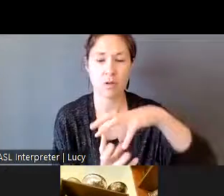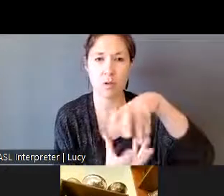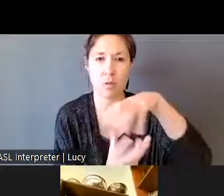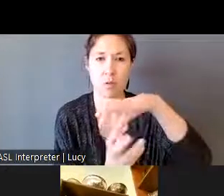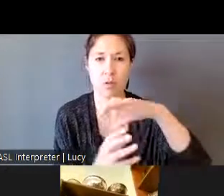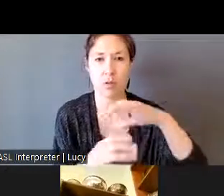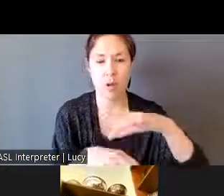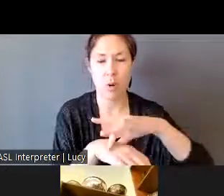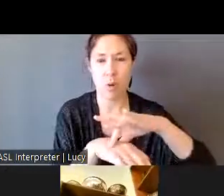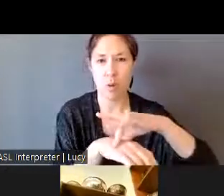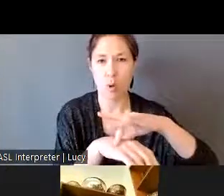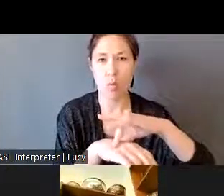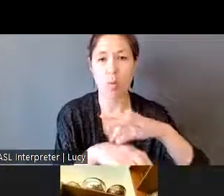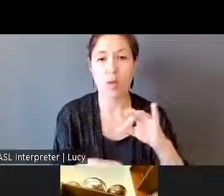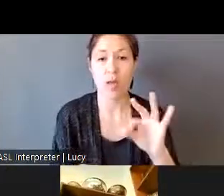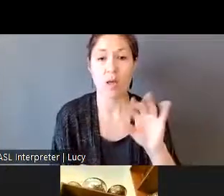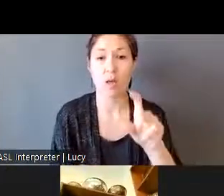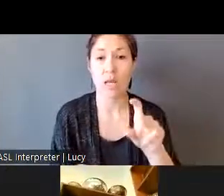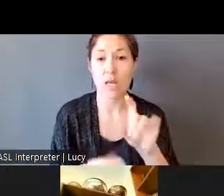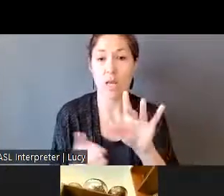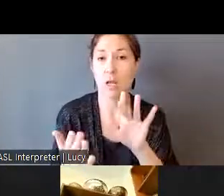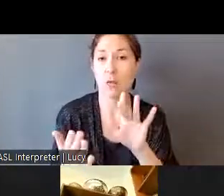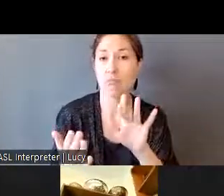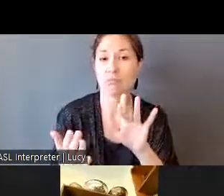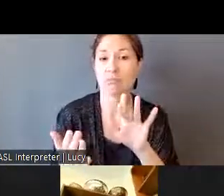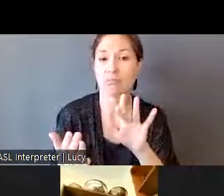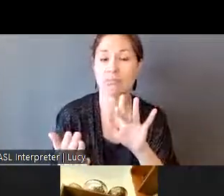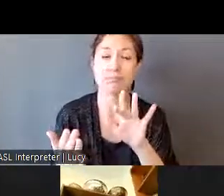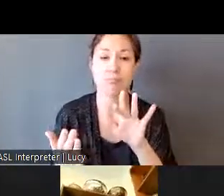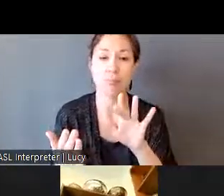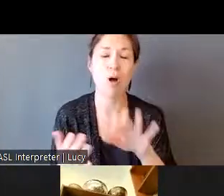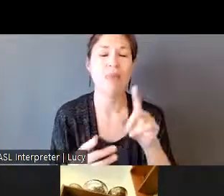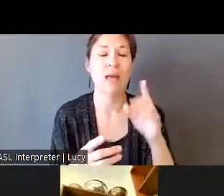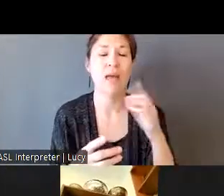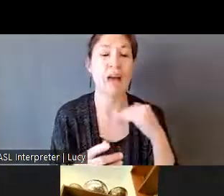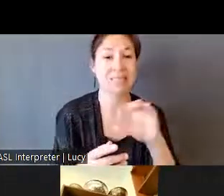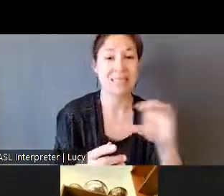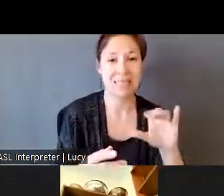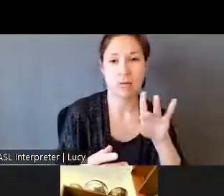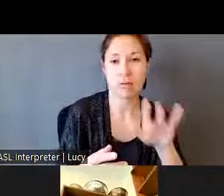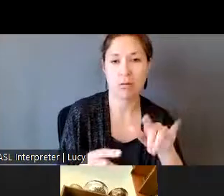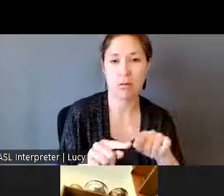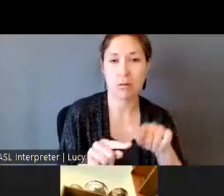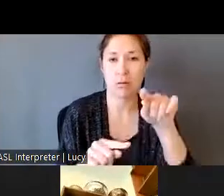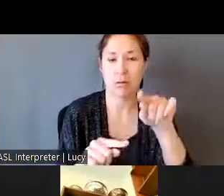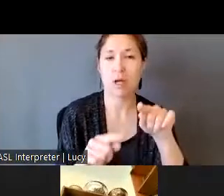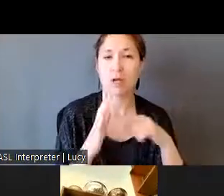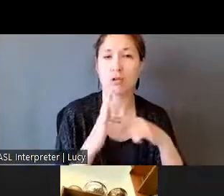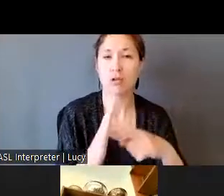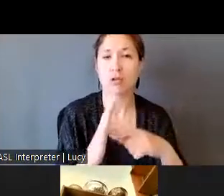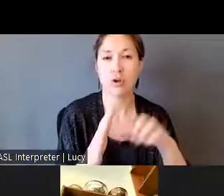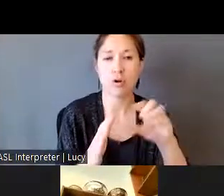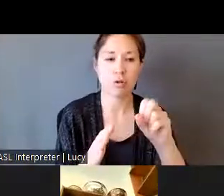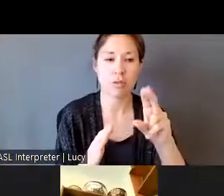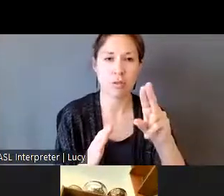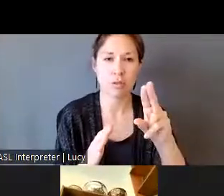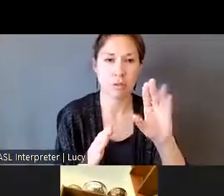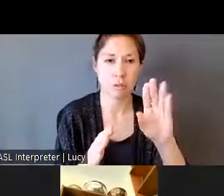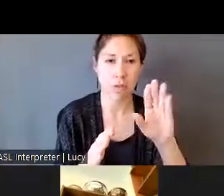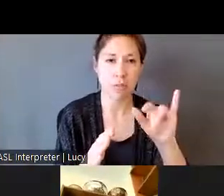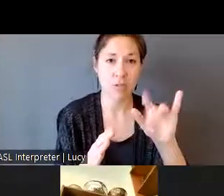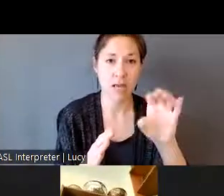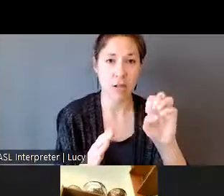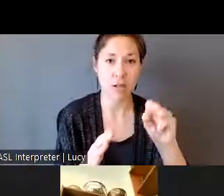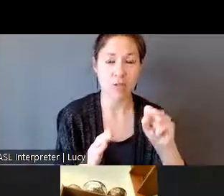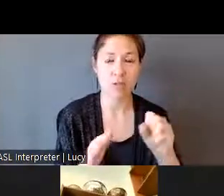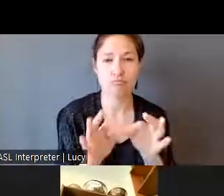need to opt in to see these captions. So you select live transcript button on the toolbar at the bottom of your Zoom screen to